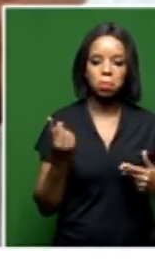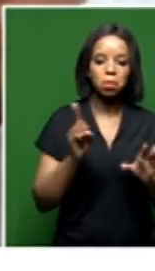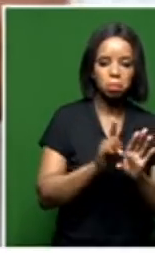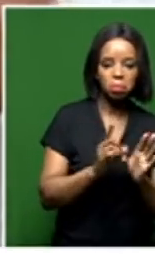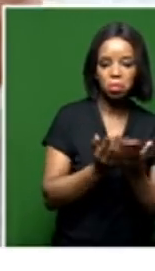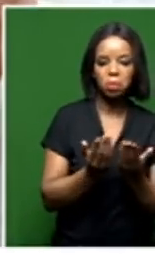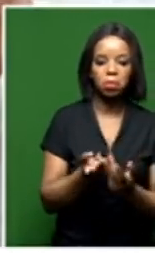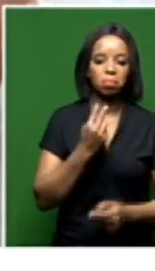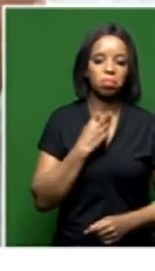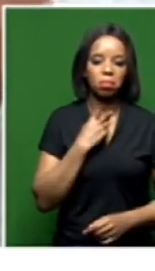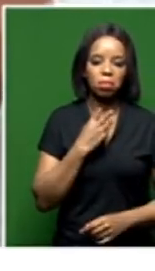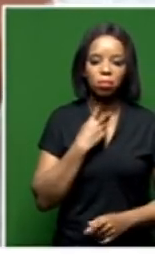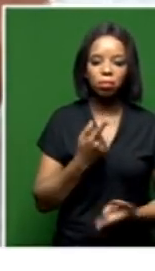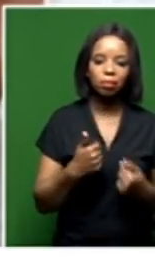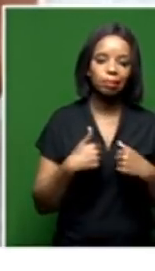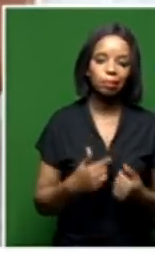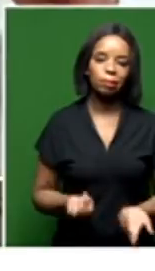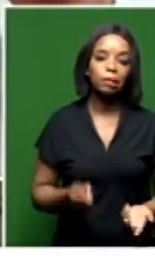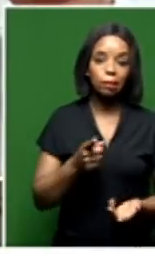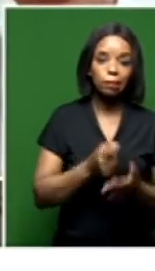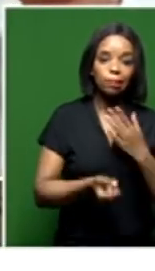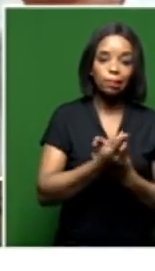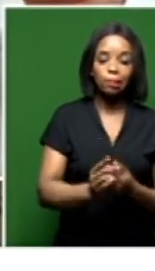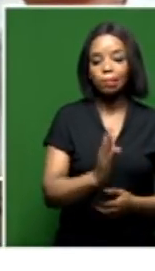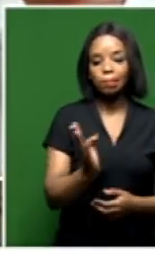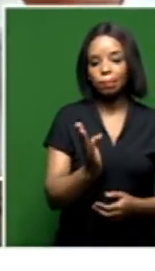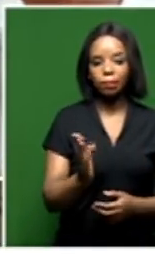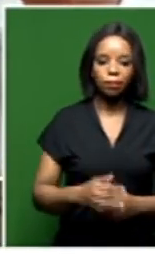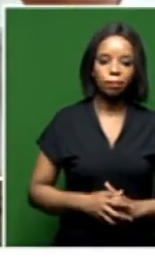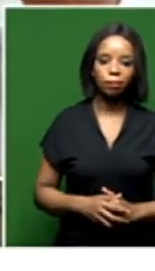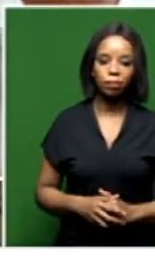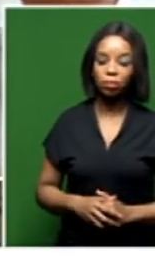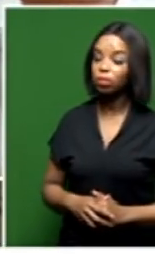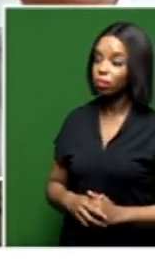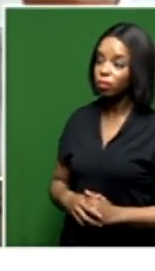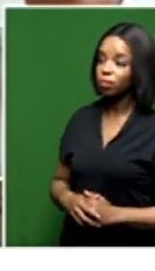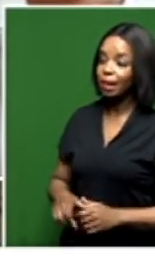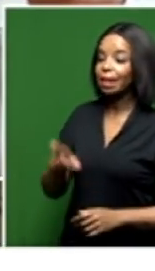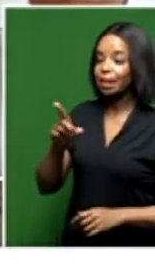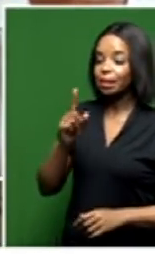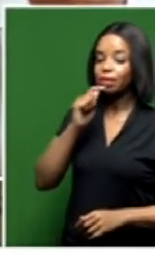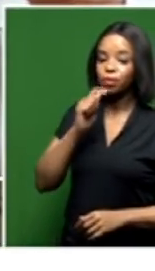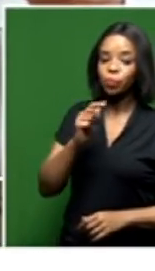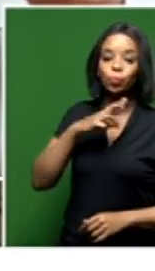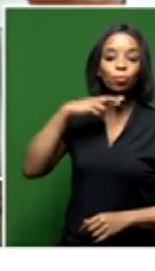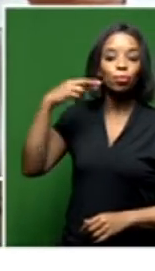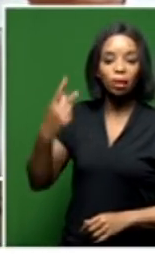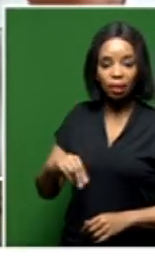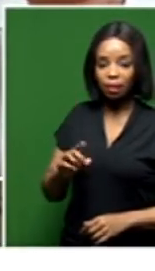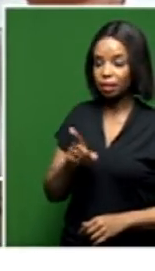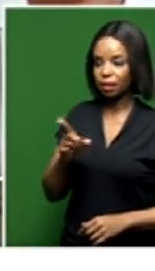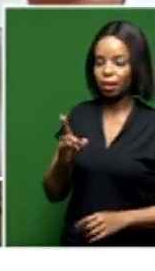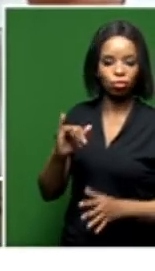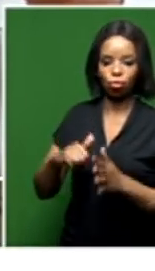was afternoons. Wow. But that was fine. Guys, let's talk COVID. I mean, because this is a reality. I mean, these have been, it's not